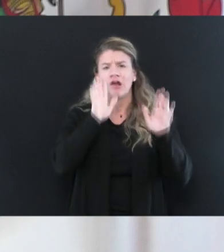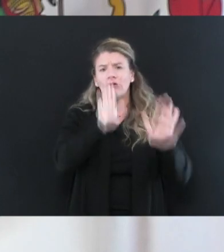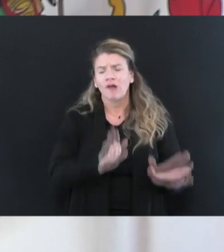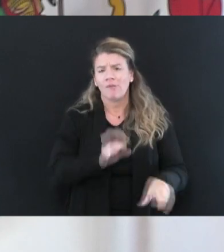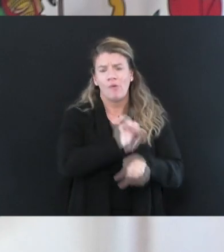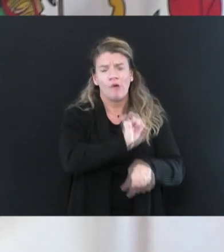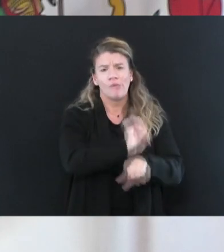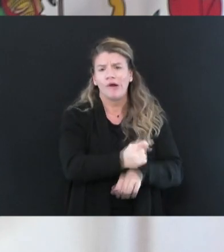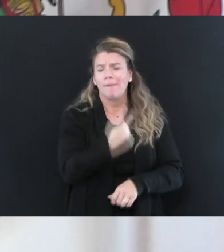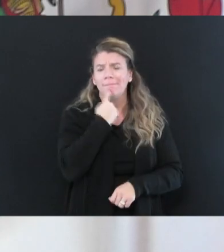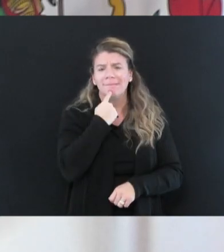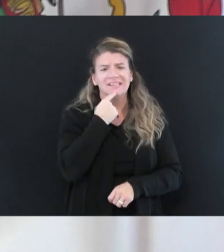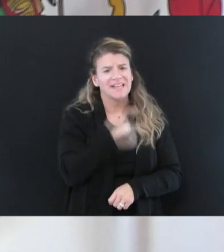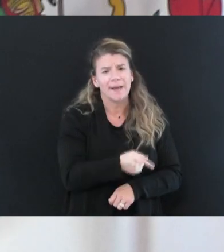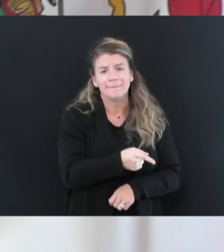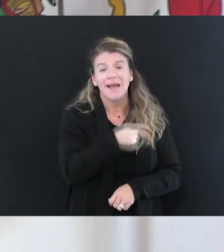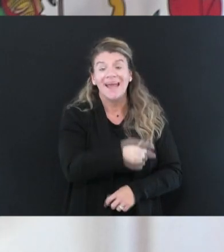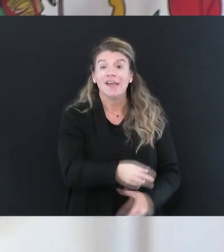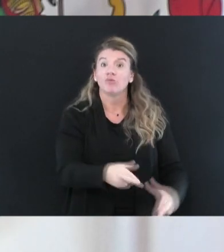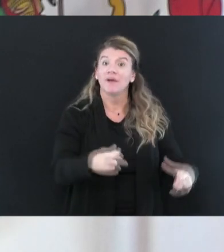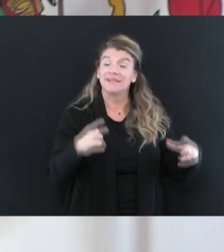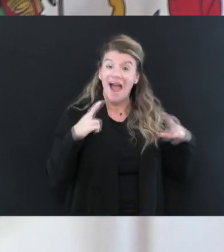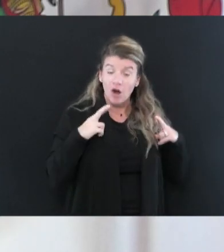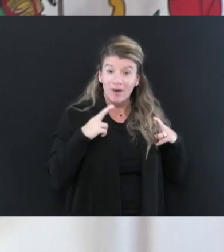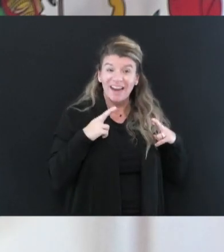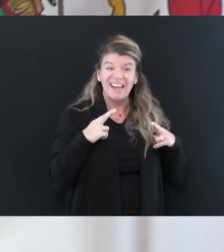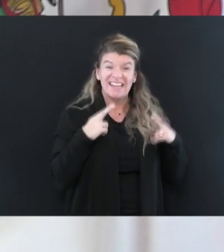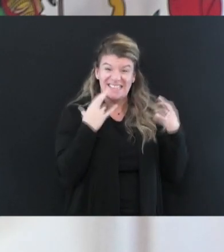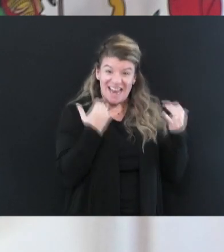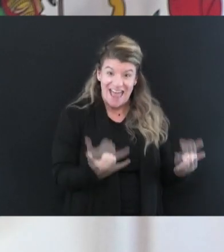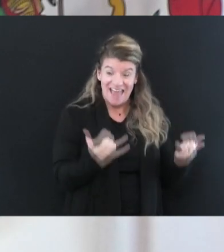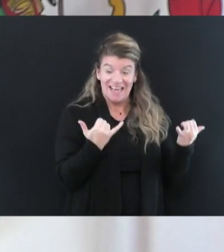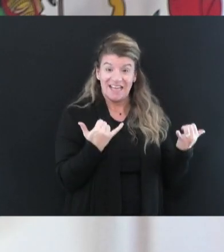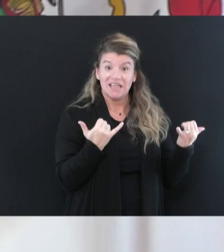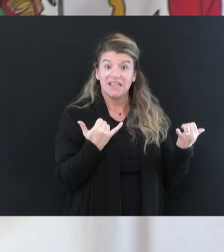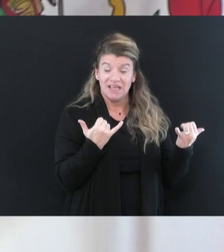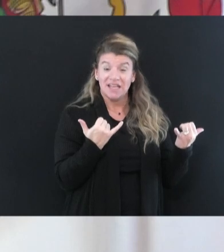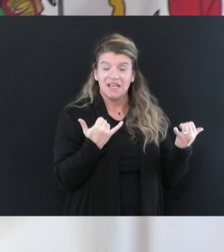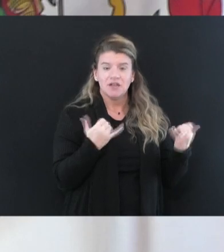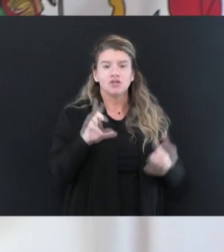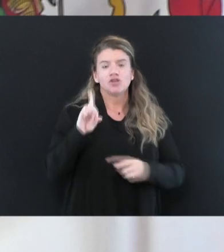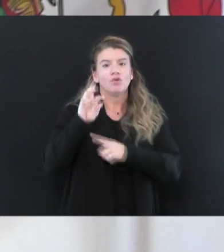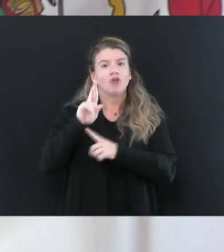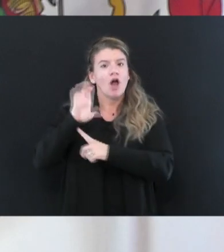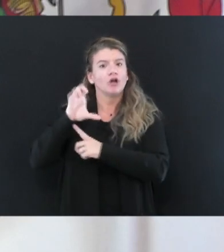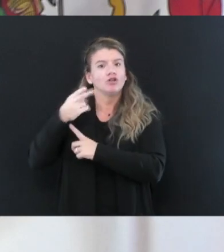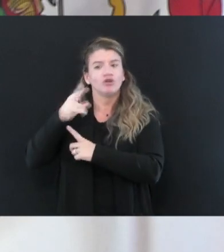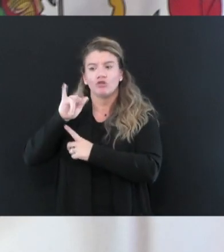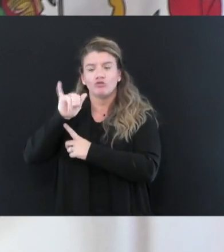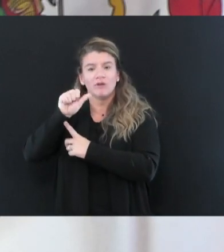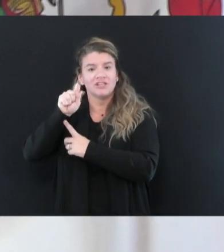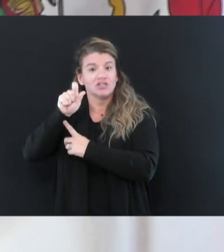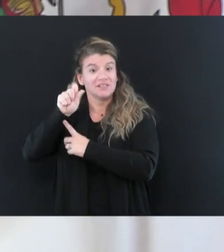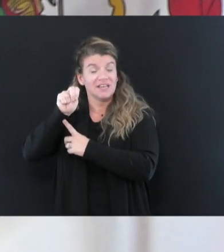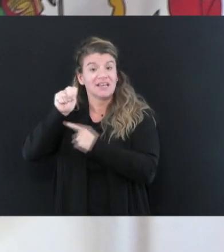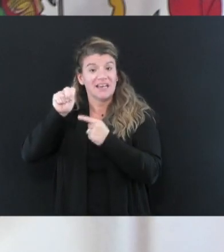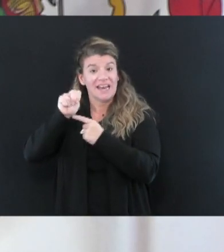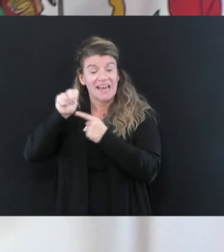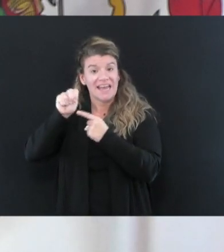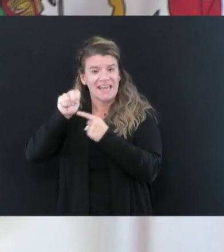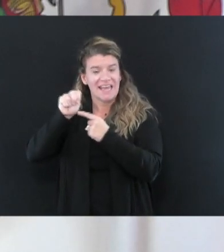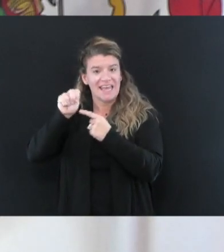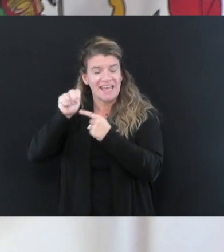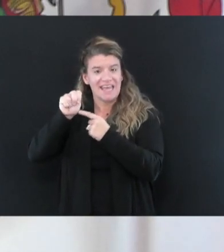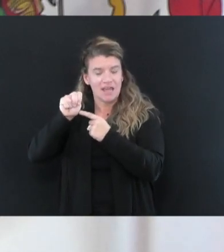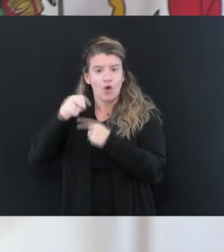him and everything. He is retiring effective today. Dr. Christensen, but Bob, we wish